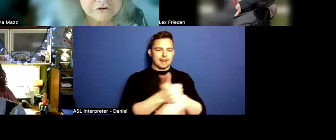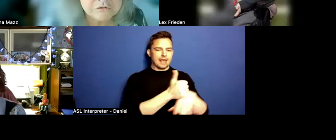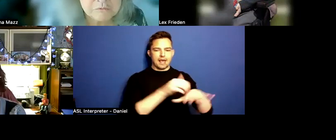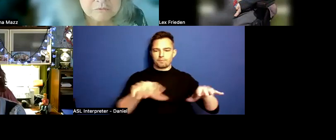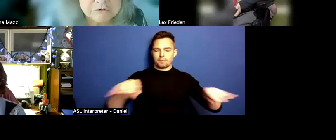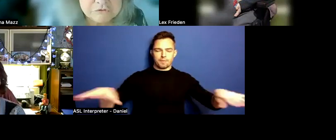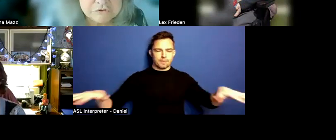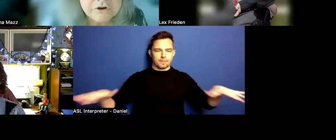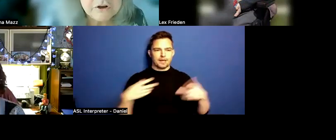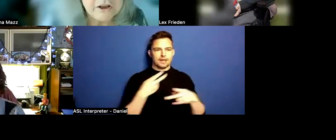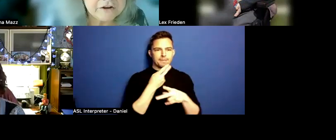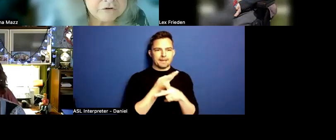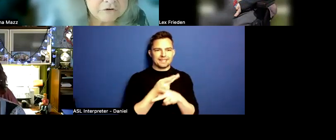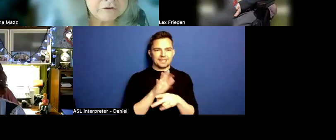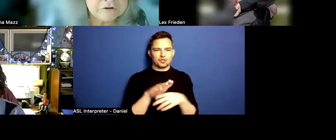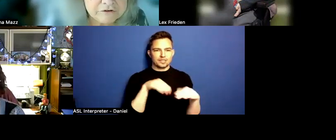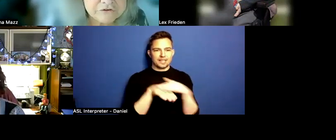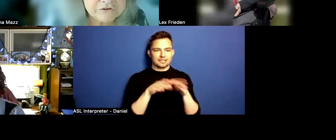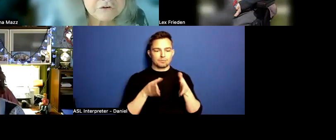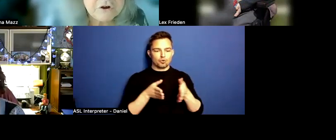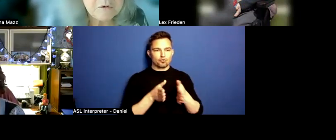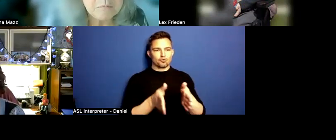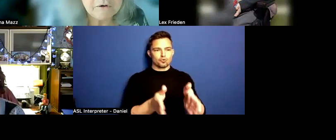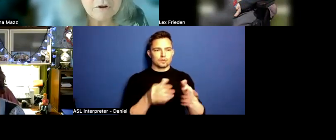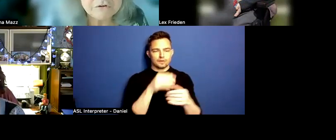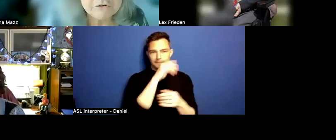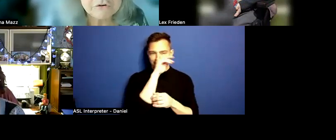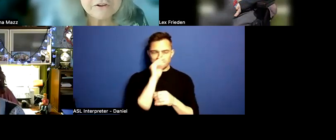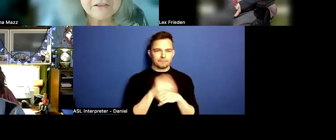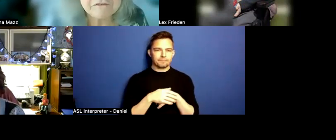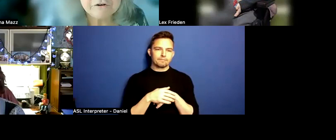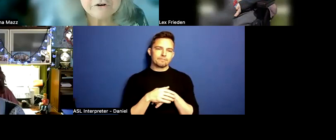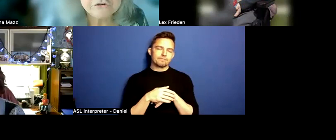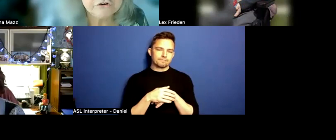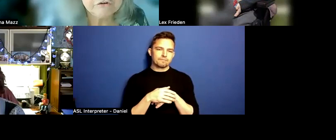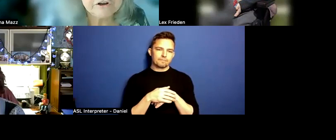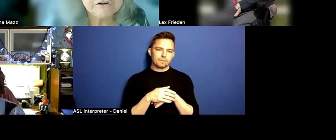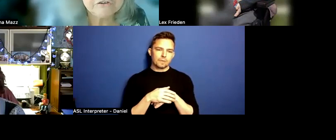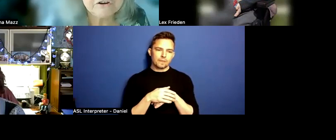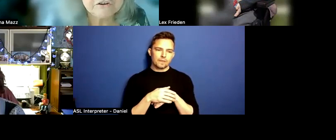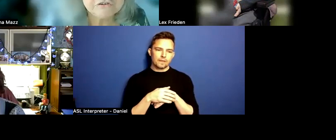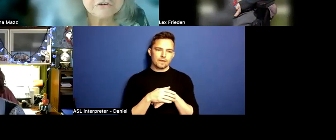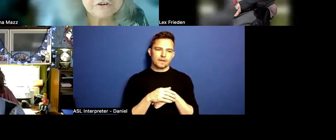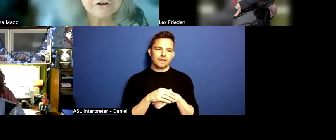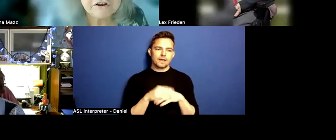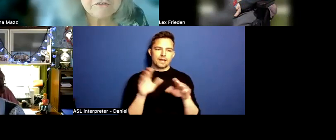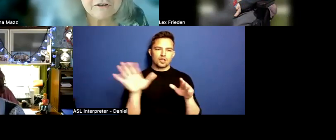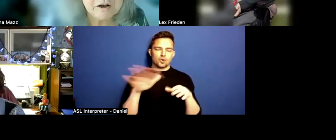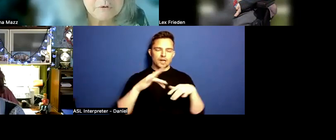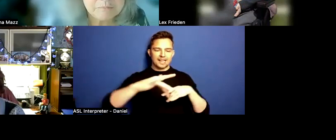and maintain your accessible routes and your clearances, but also so that that furniture